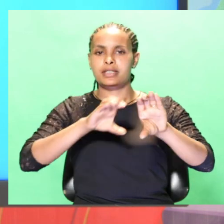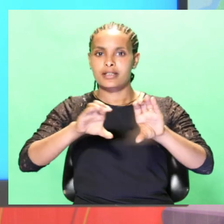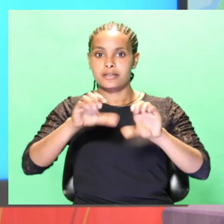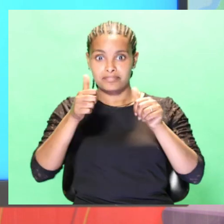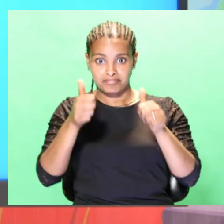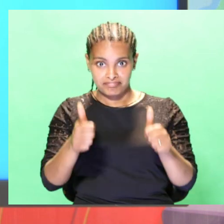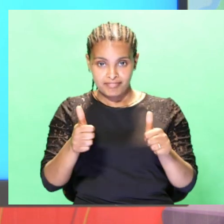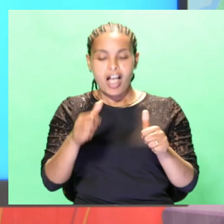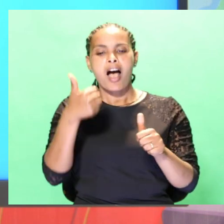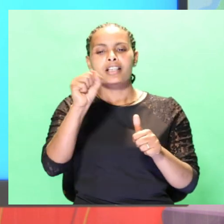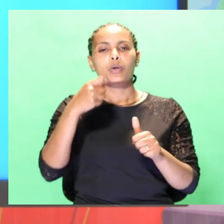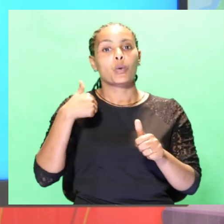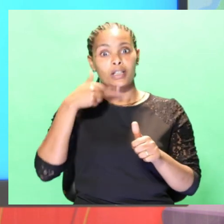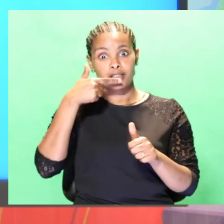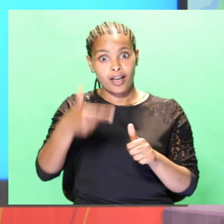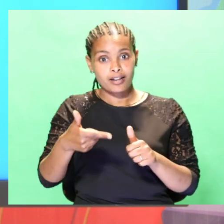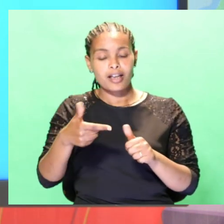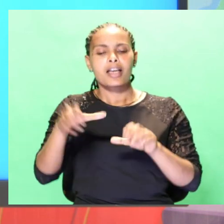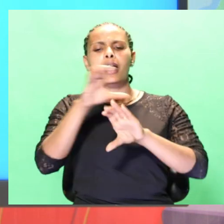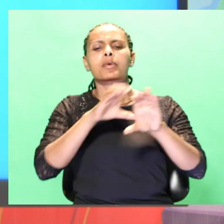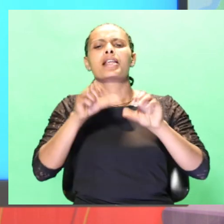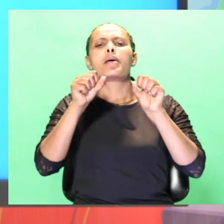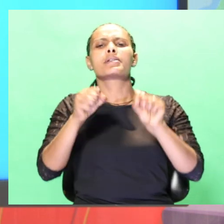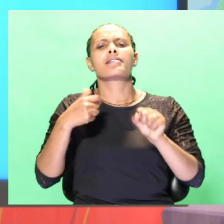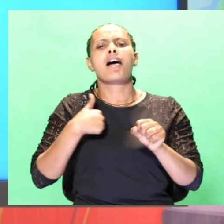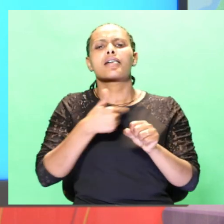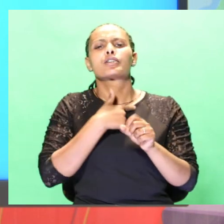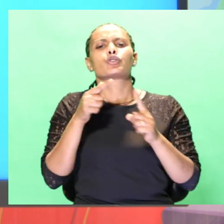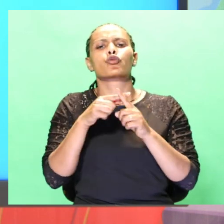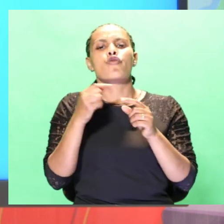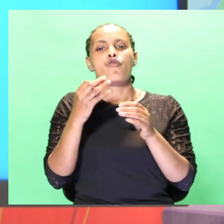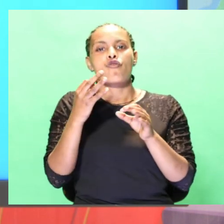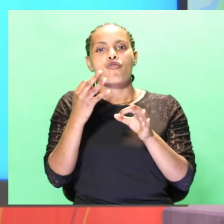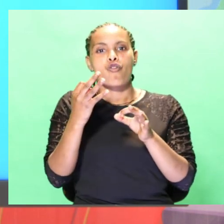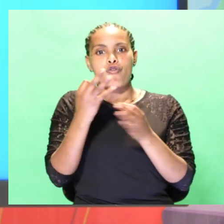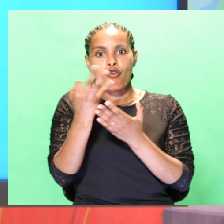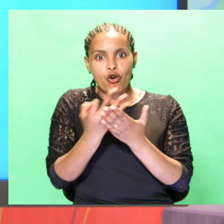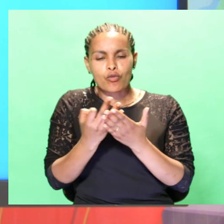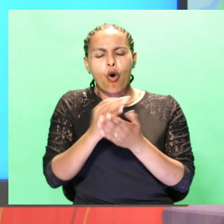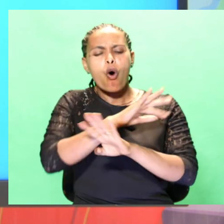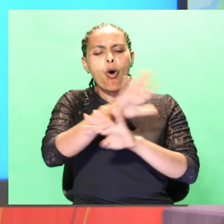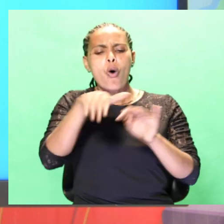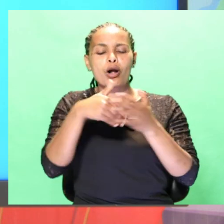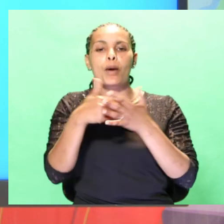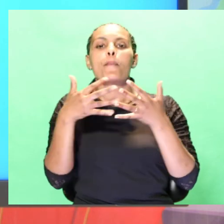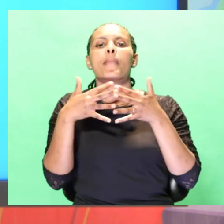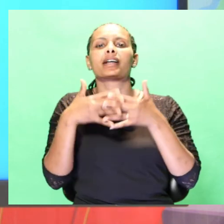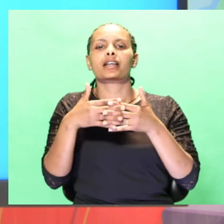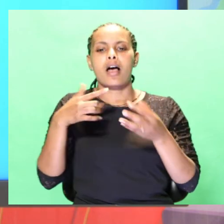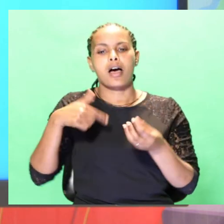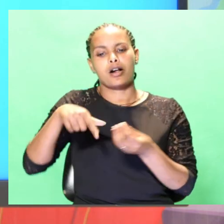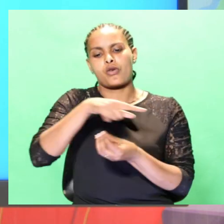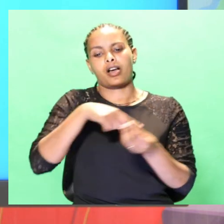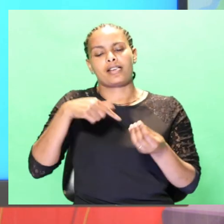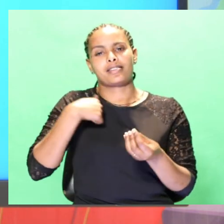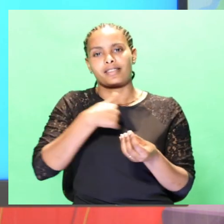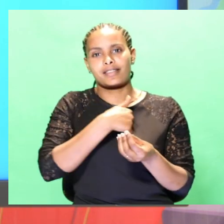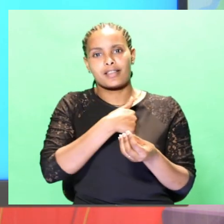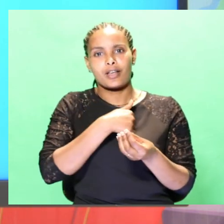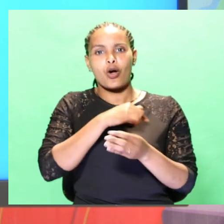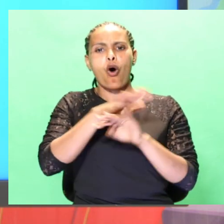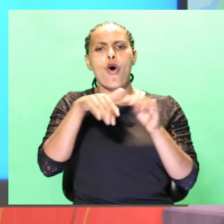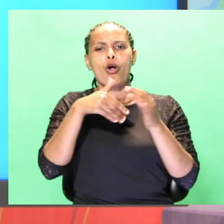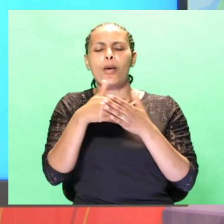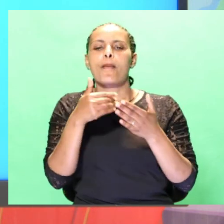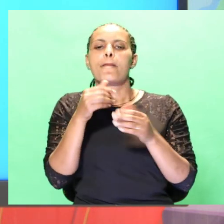chemistry. As we said, chemistry enables us to form all materials around us, to make